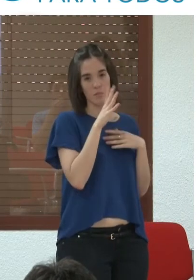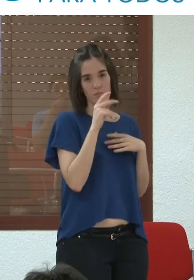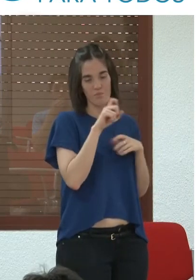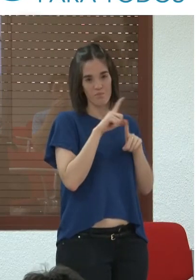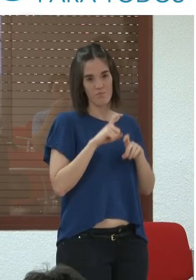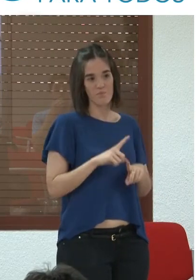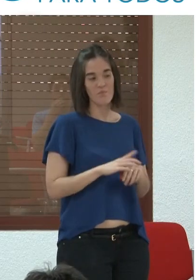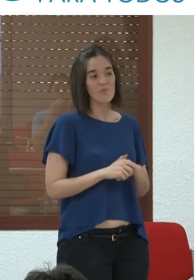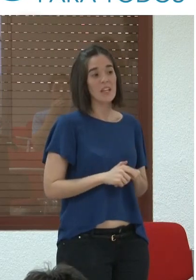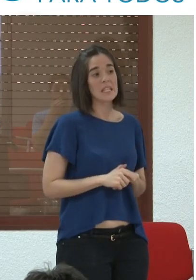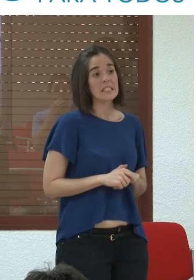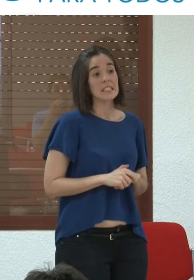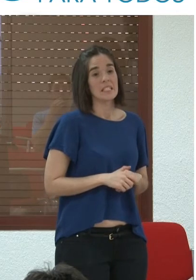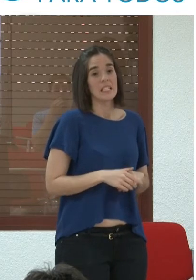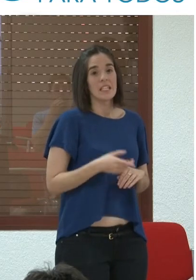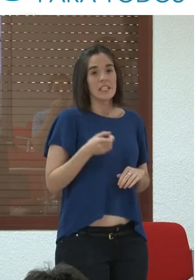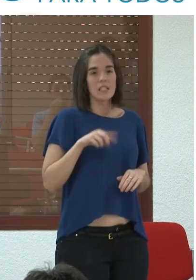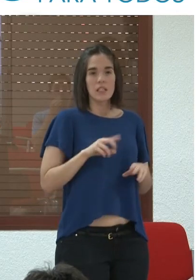Thanks for your question.